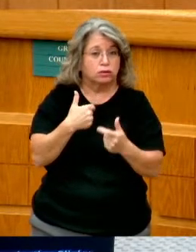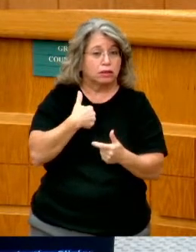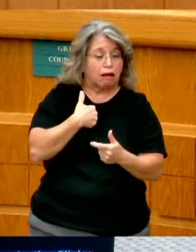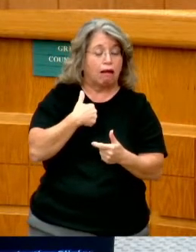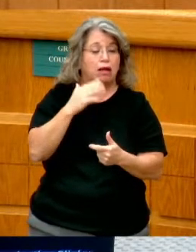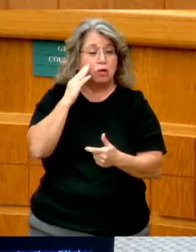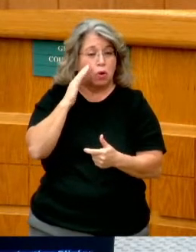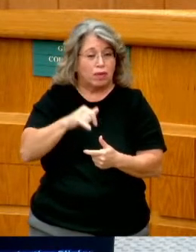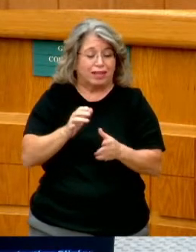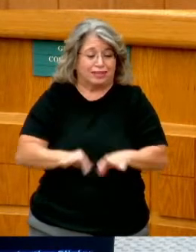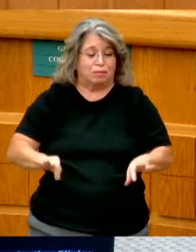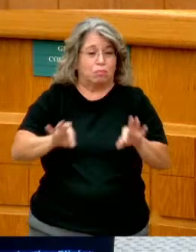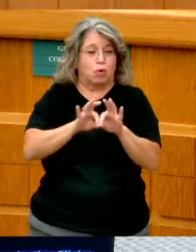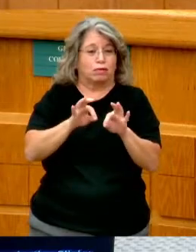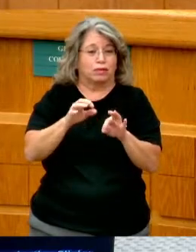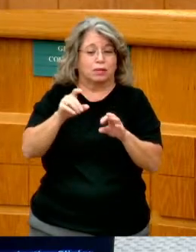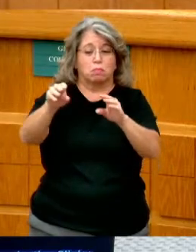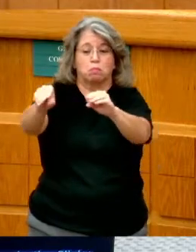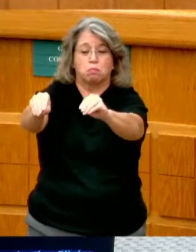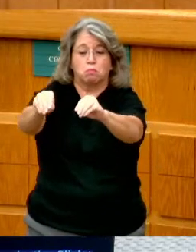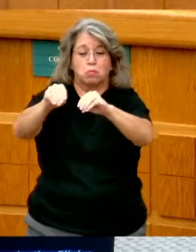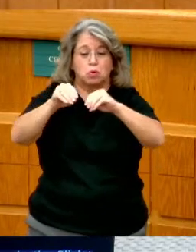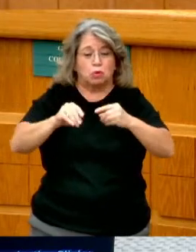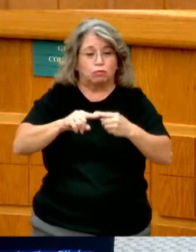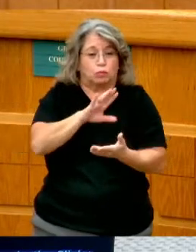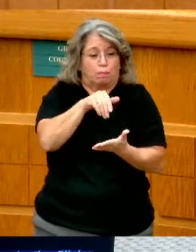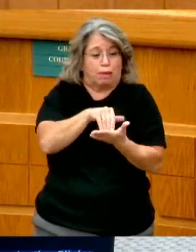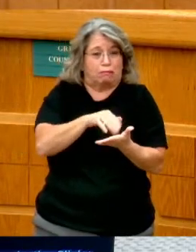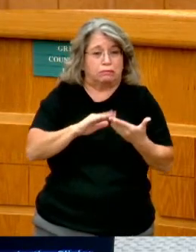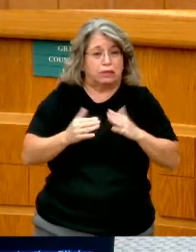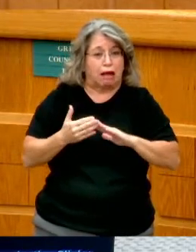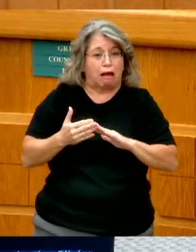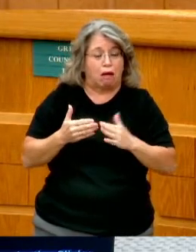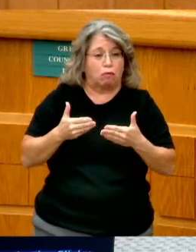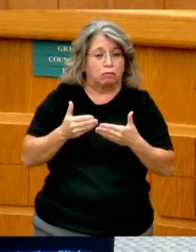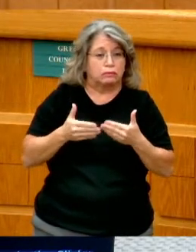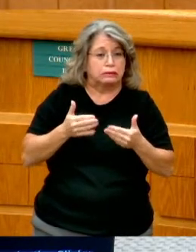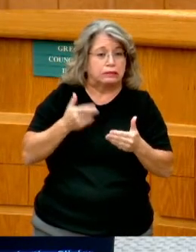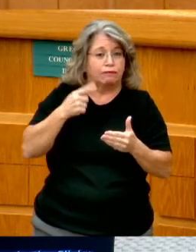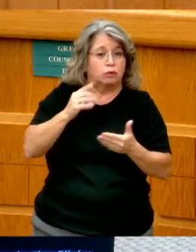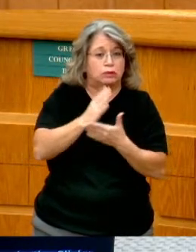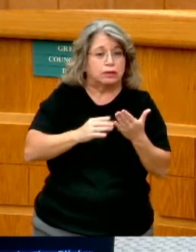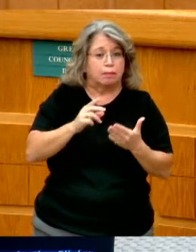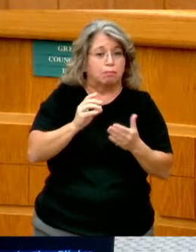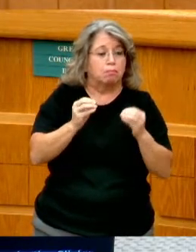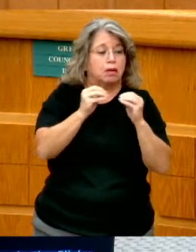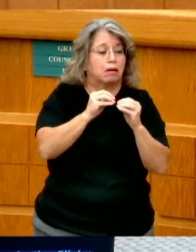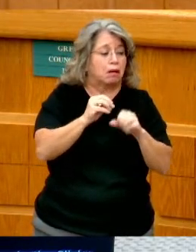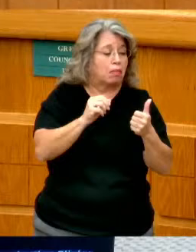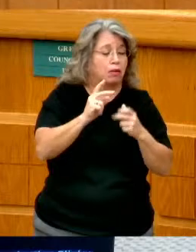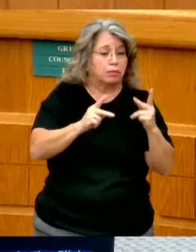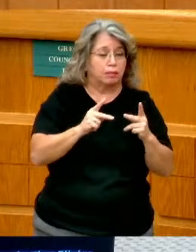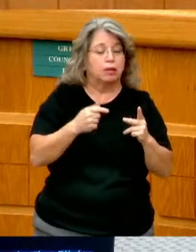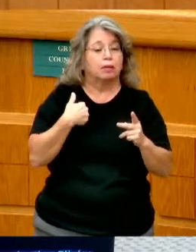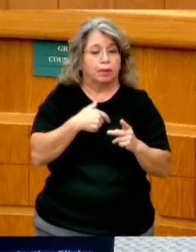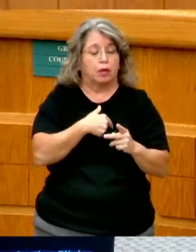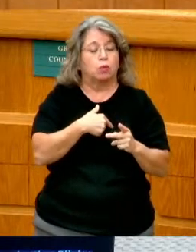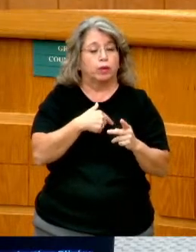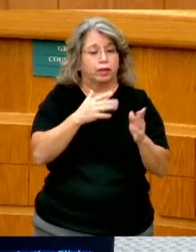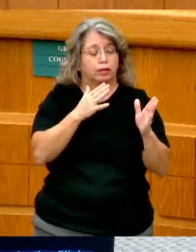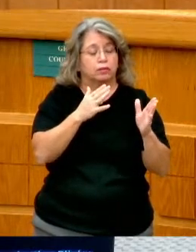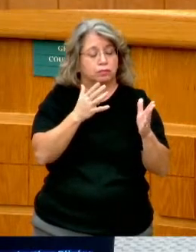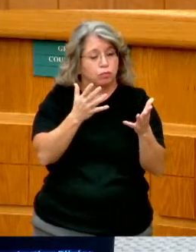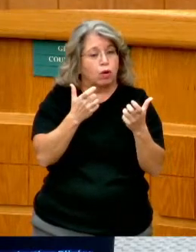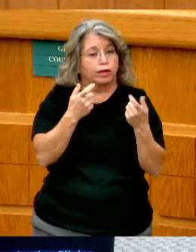it is, and we do hear you, and we do want you to know that we are all planning to keep a location inside the city